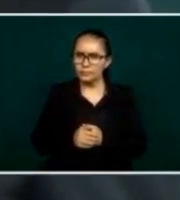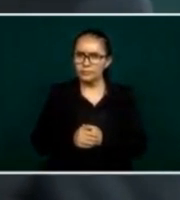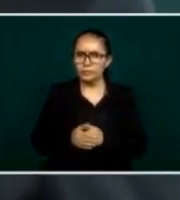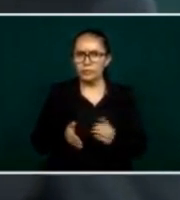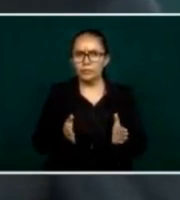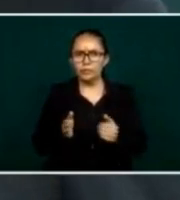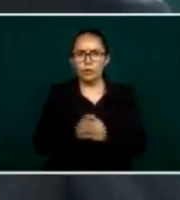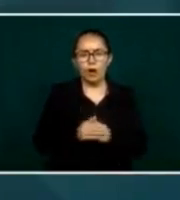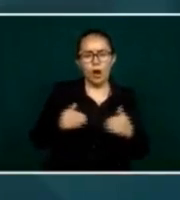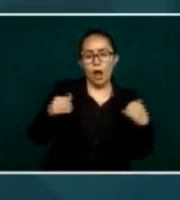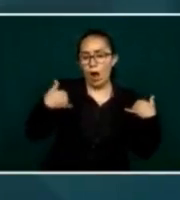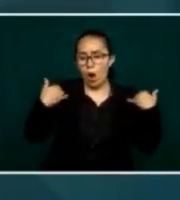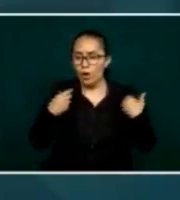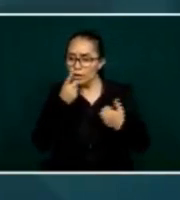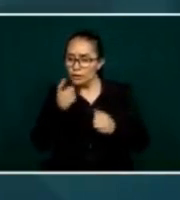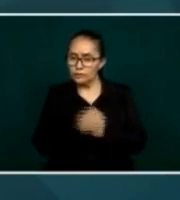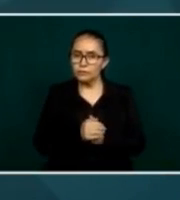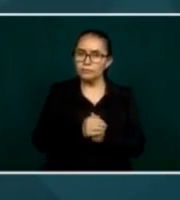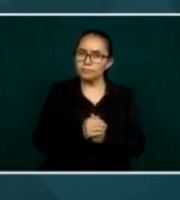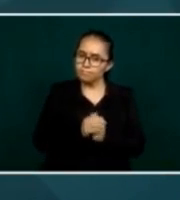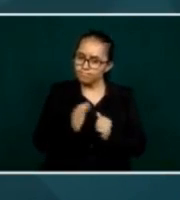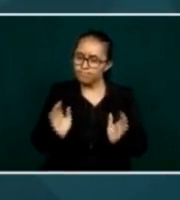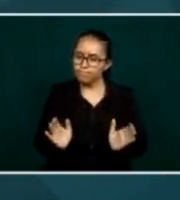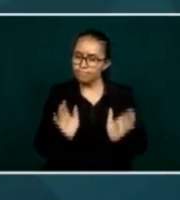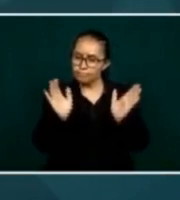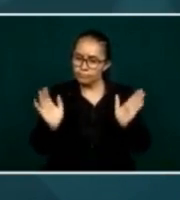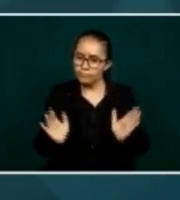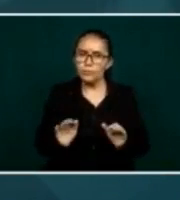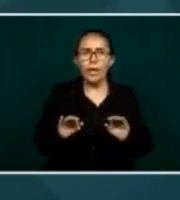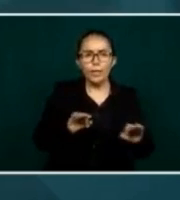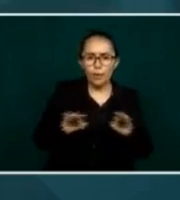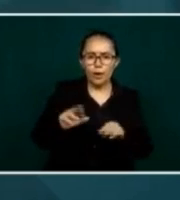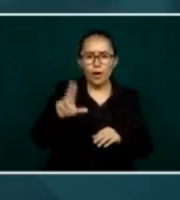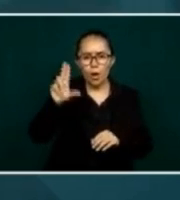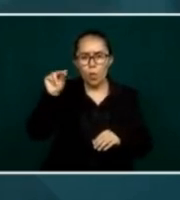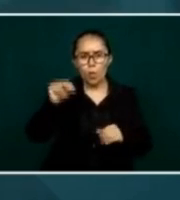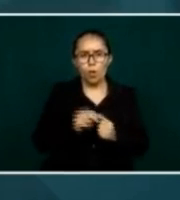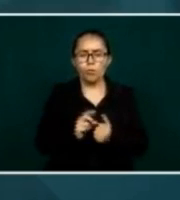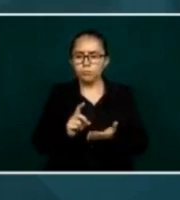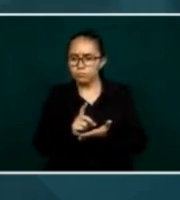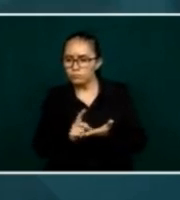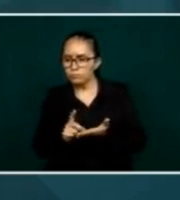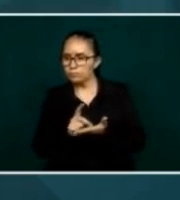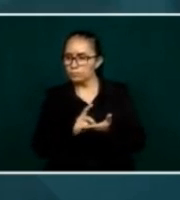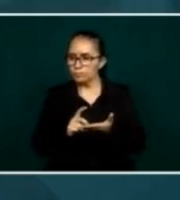fall in drugs, to diminish the consumption.